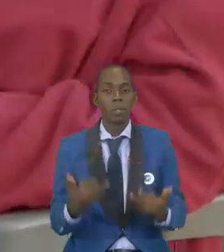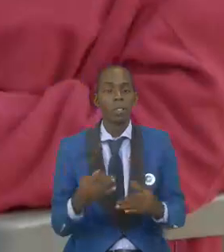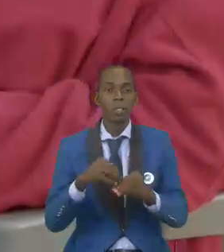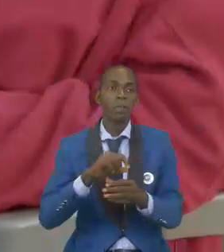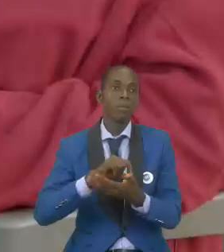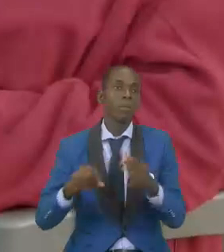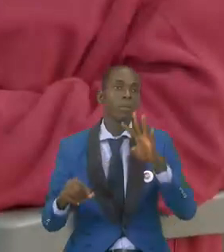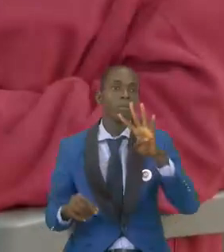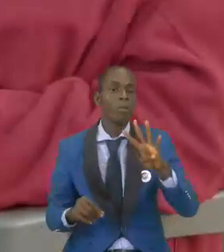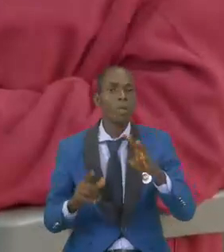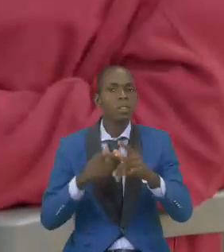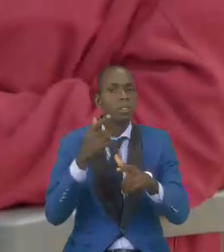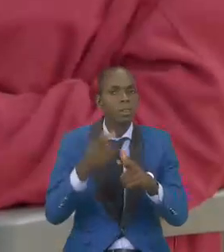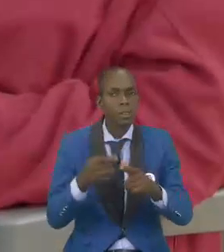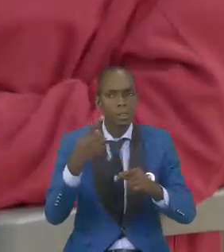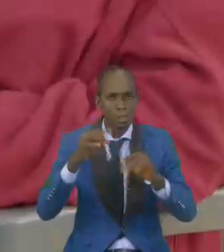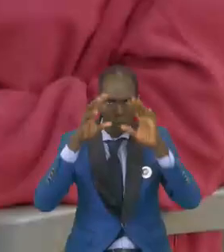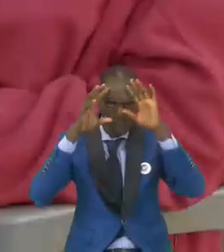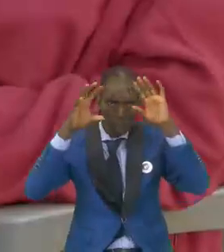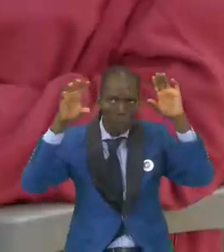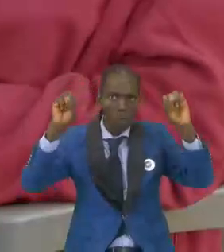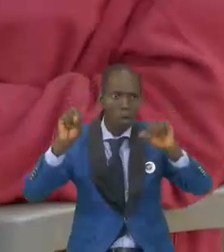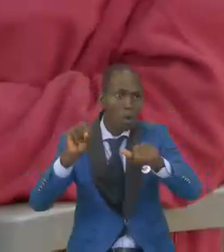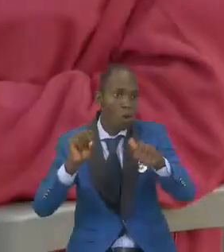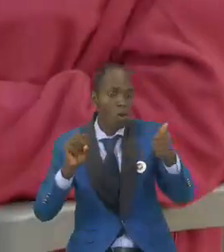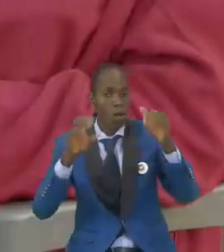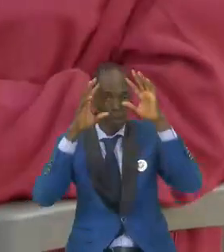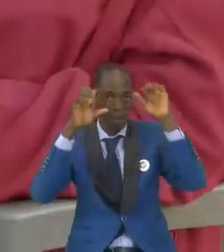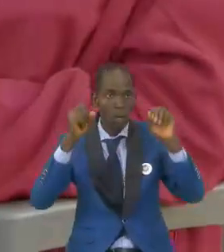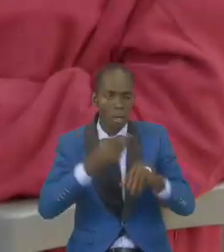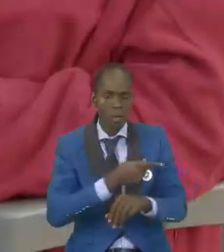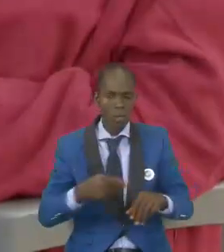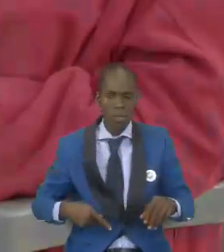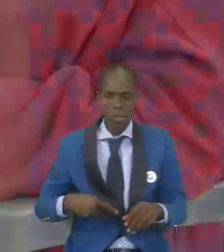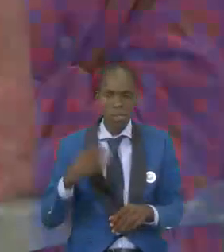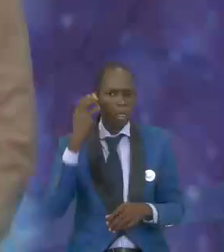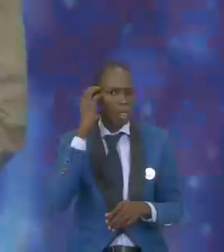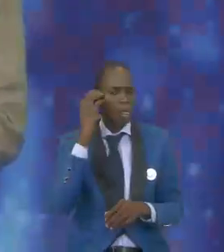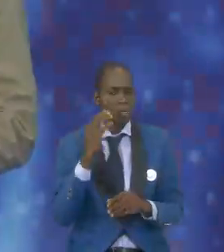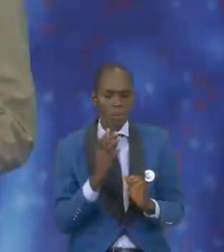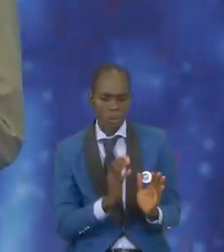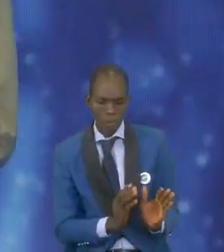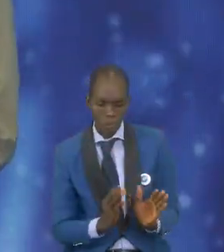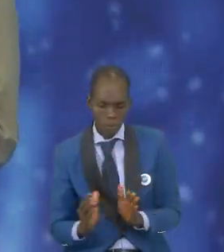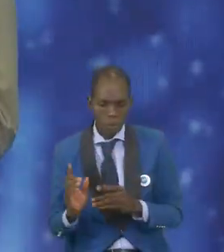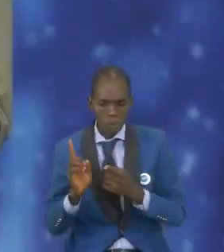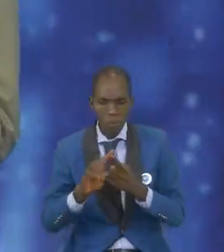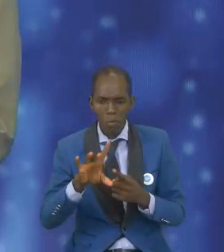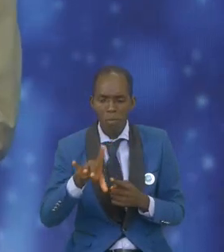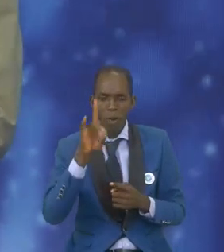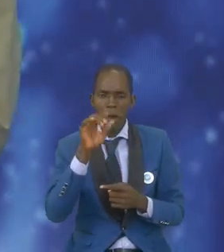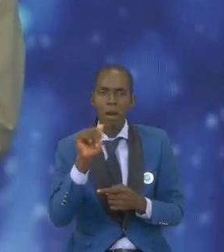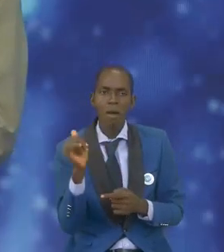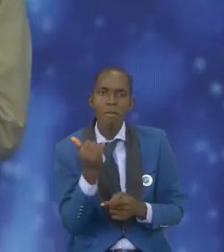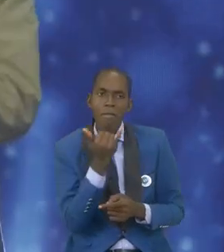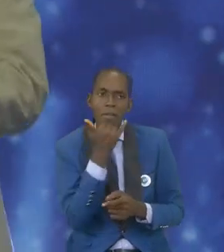then the presidents and princes sought to find occasion